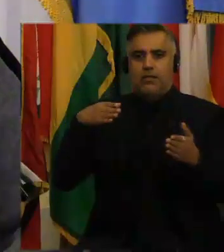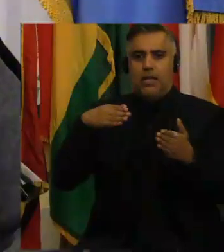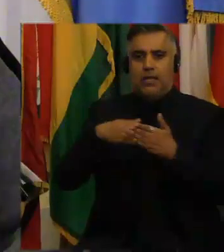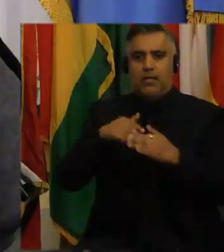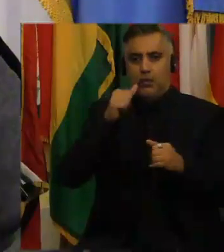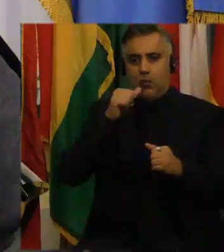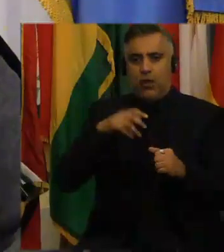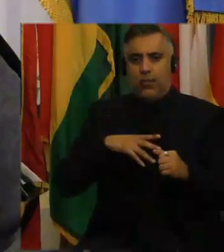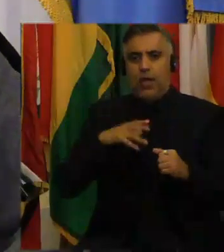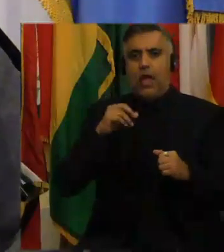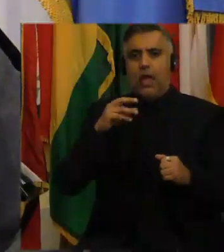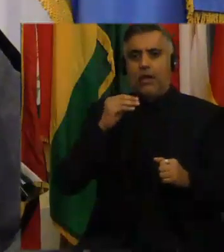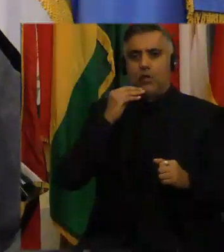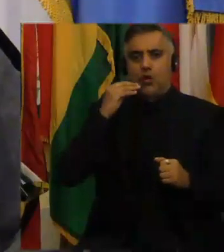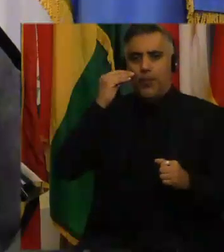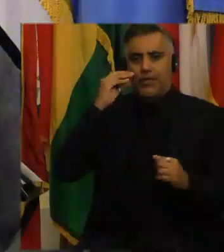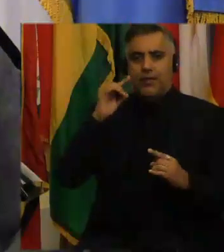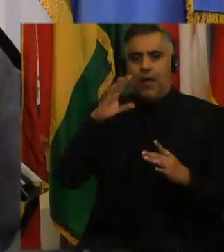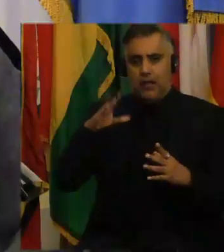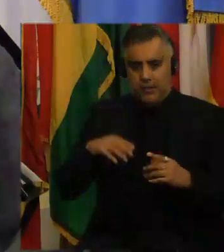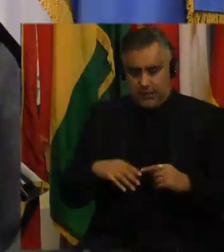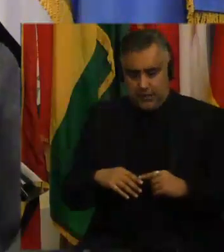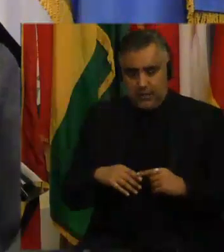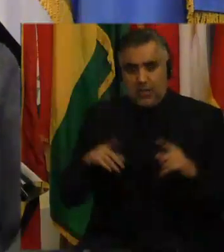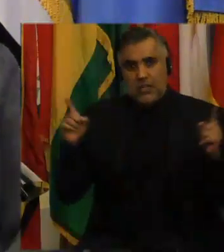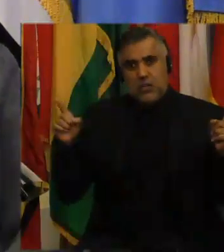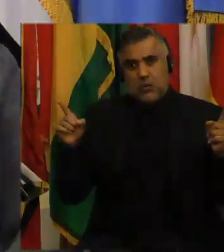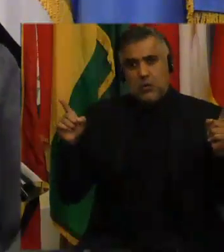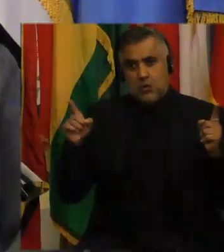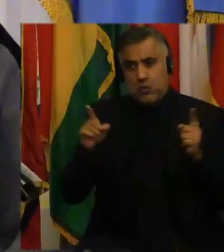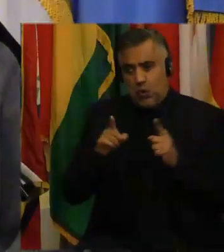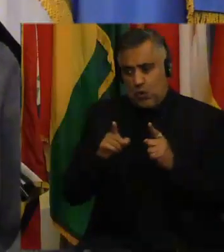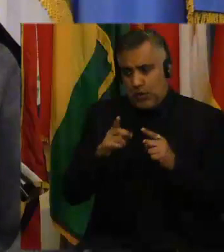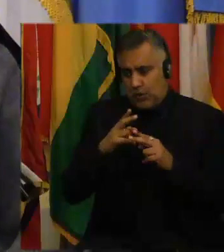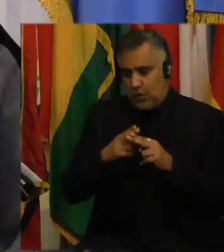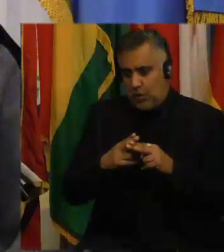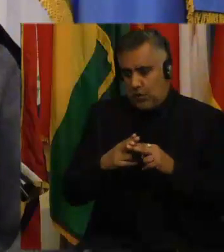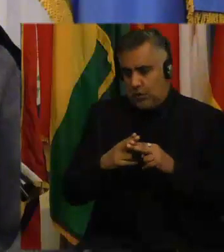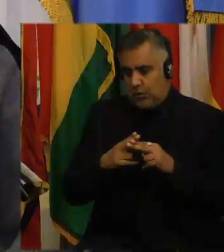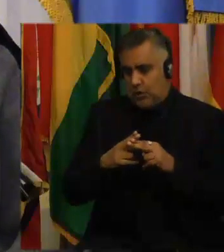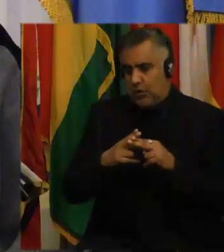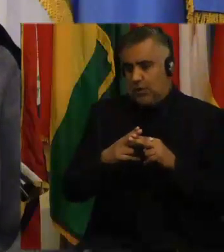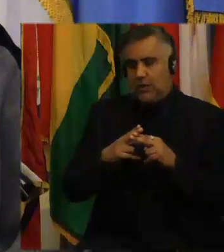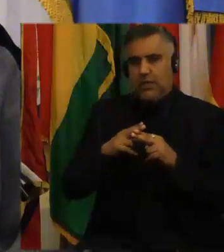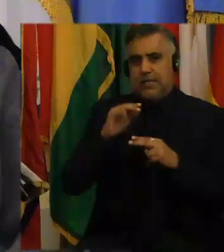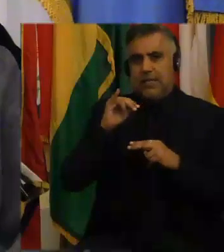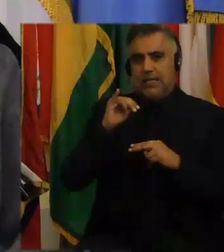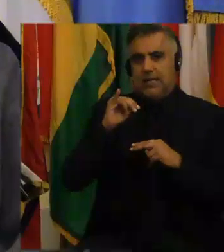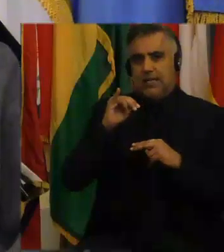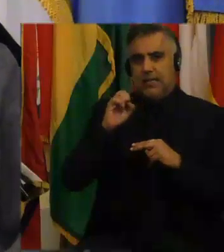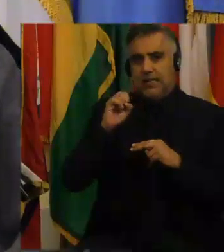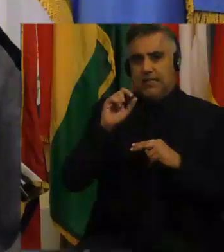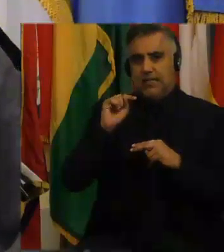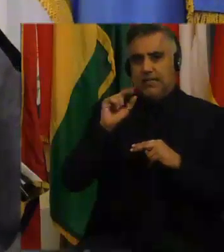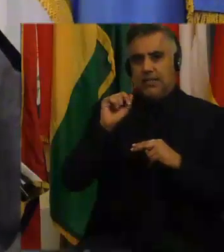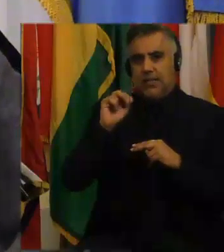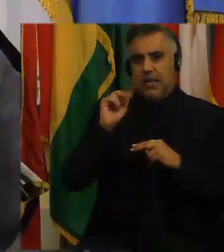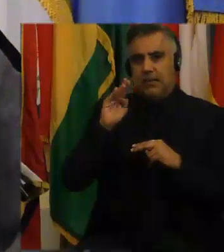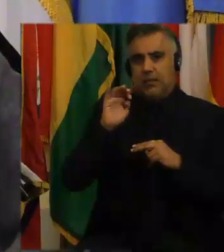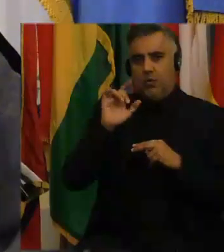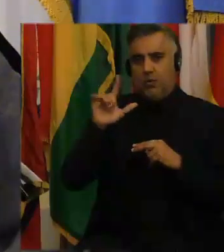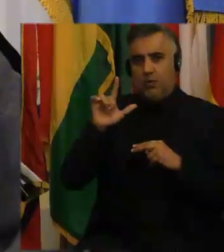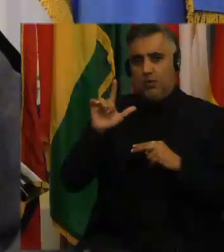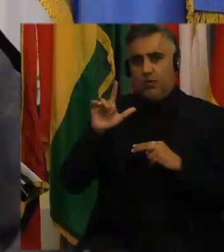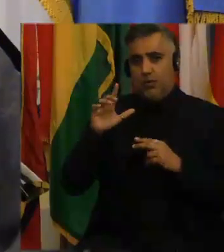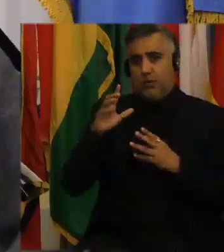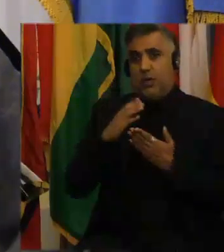and Domestic Violence. It is shortly referred to as the Istanbul Convention. So from now on, I